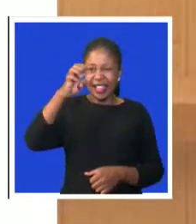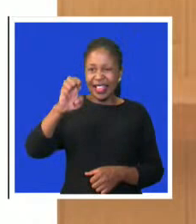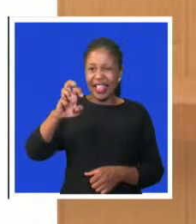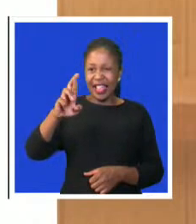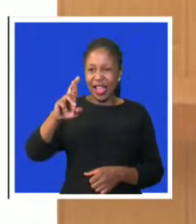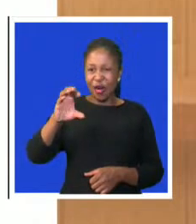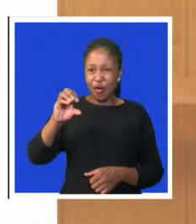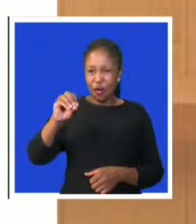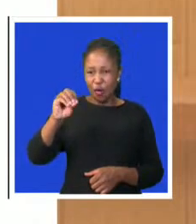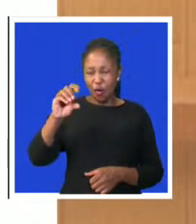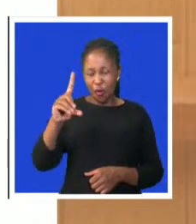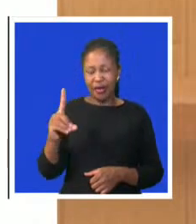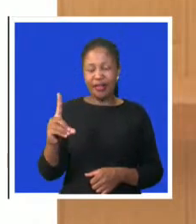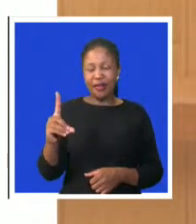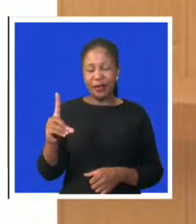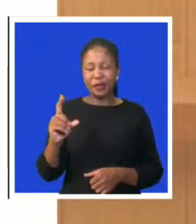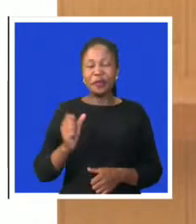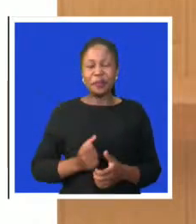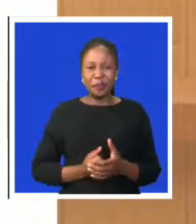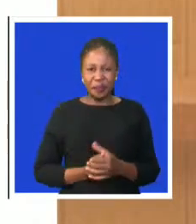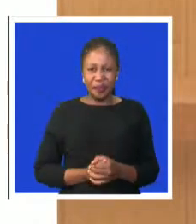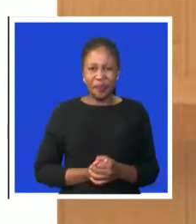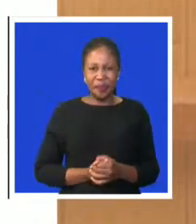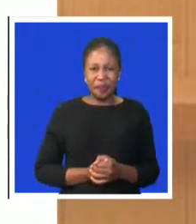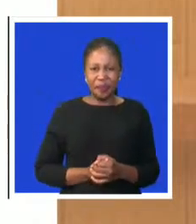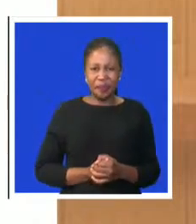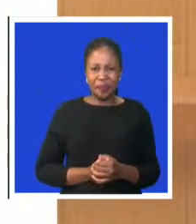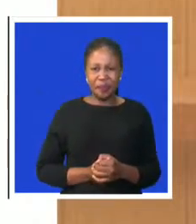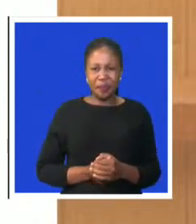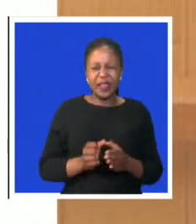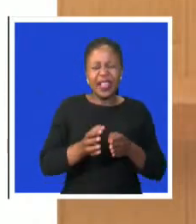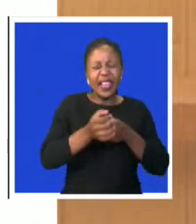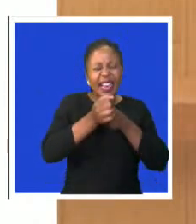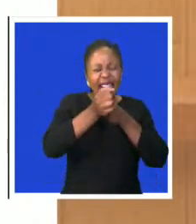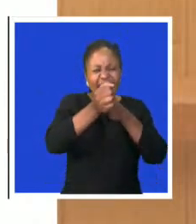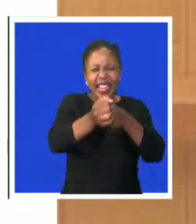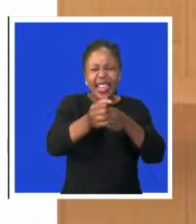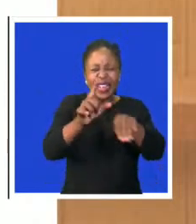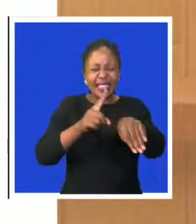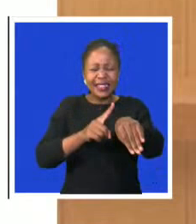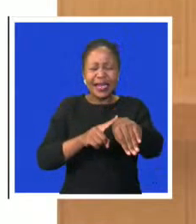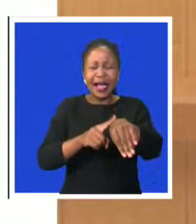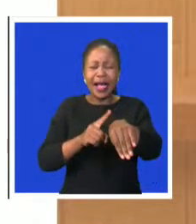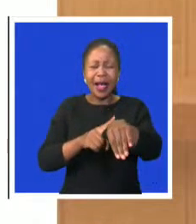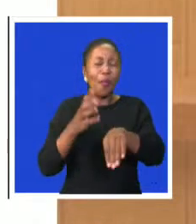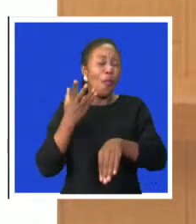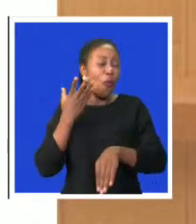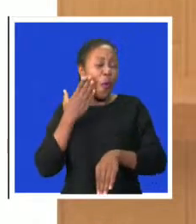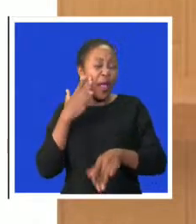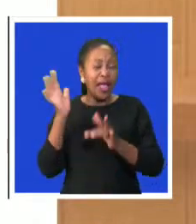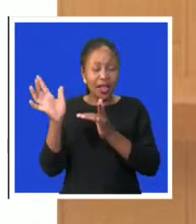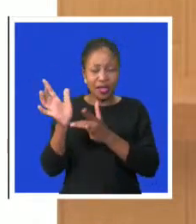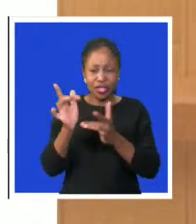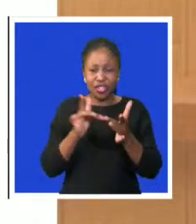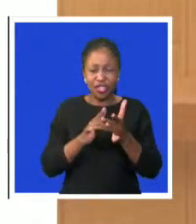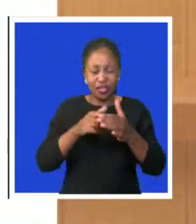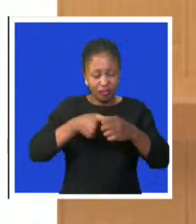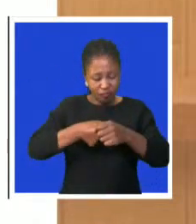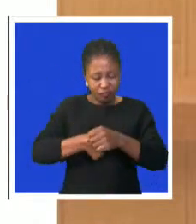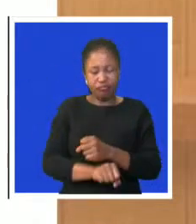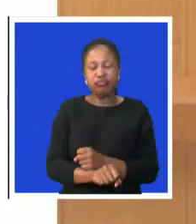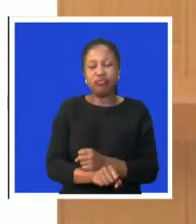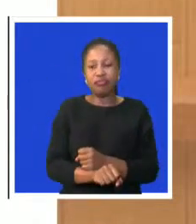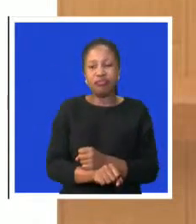ruled at the time of Jesus' birth. He had all Jewish